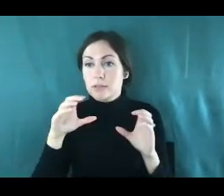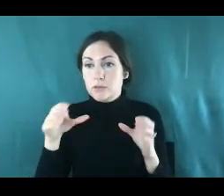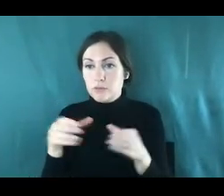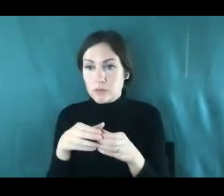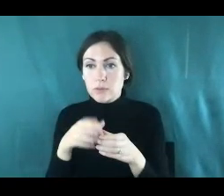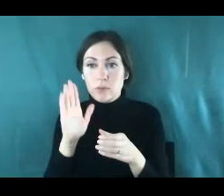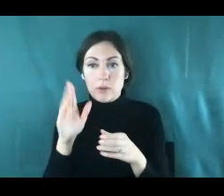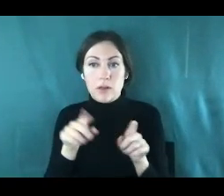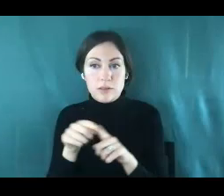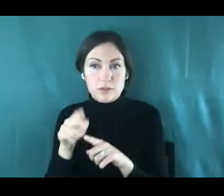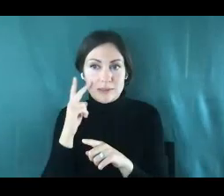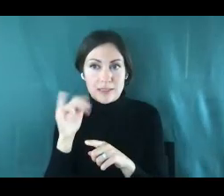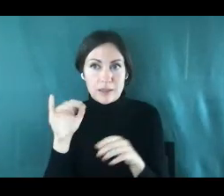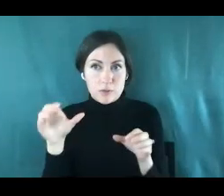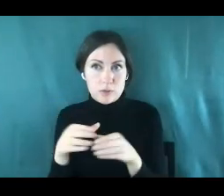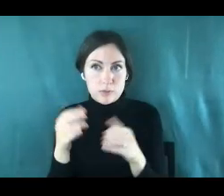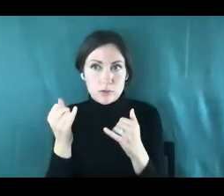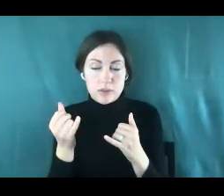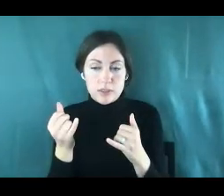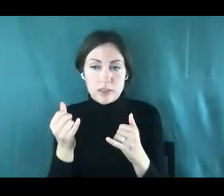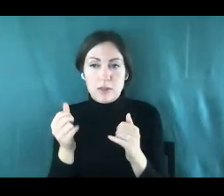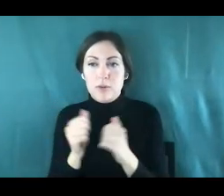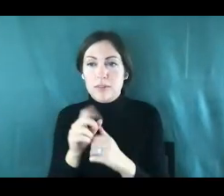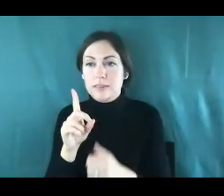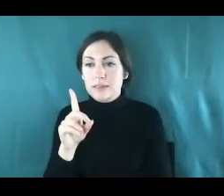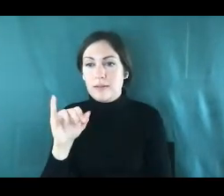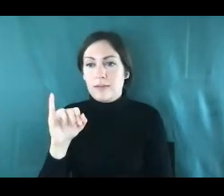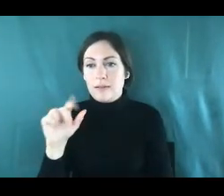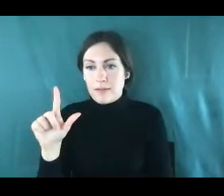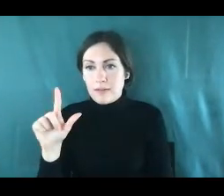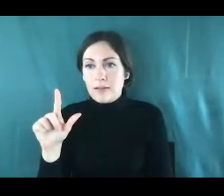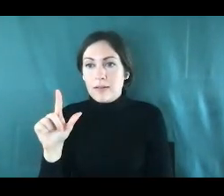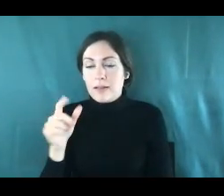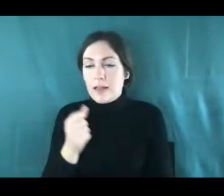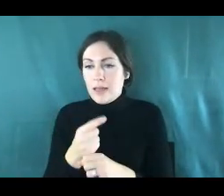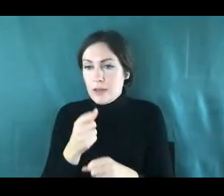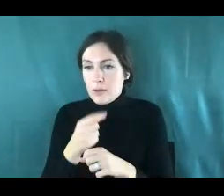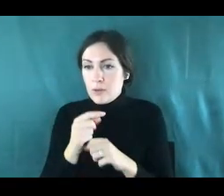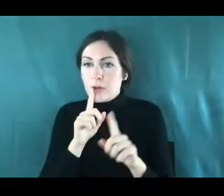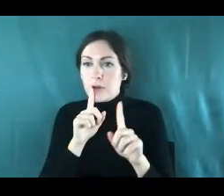be seeing today with the DIL annual report,